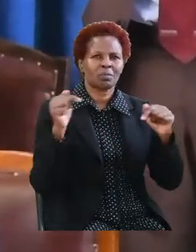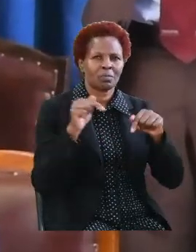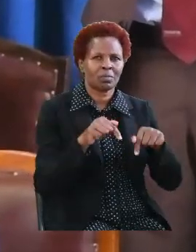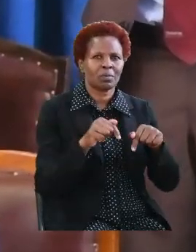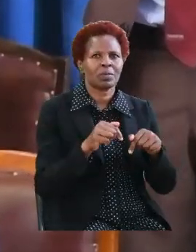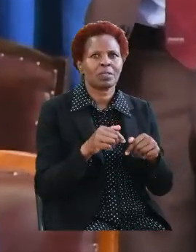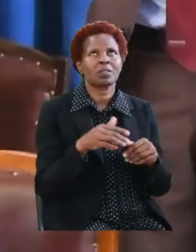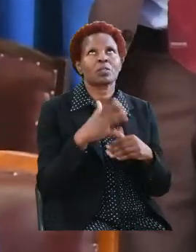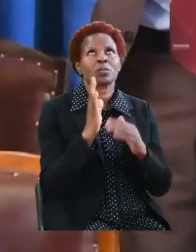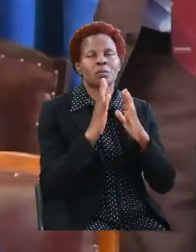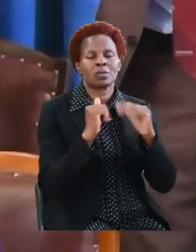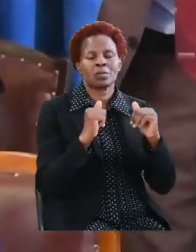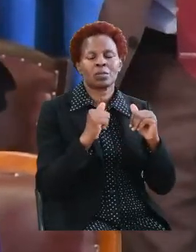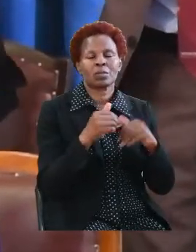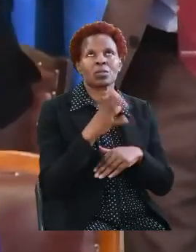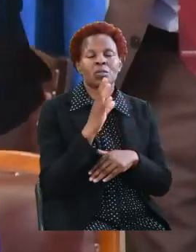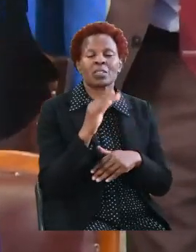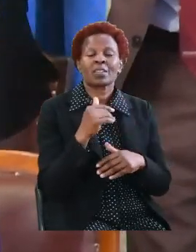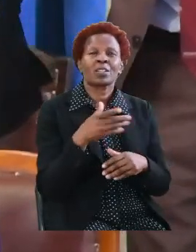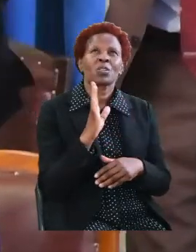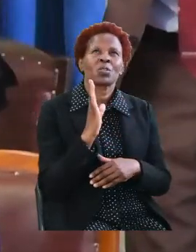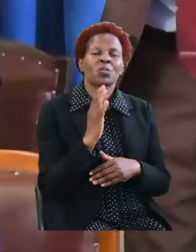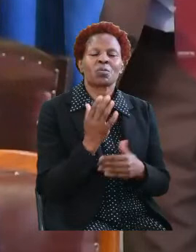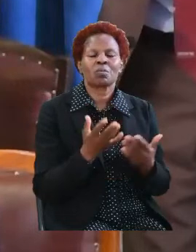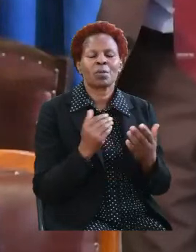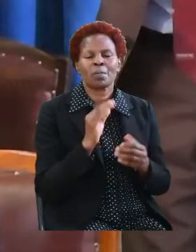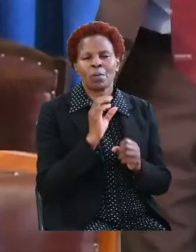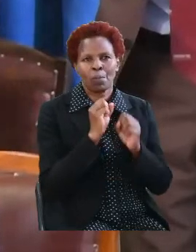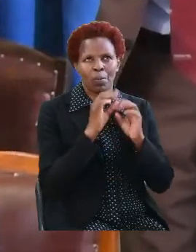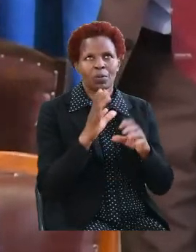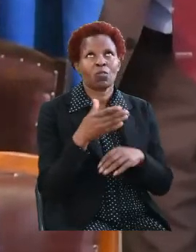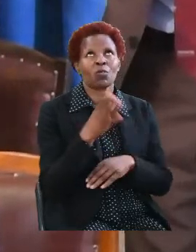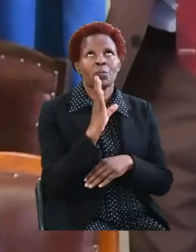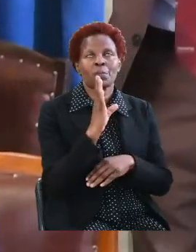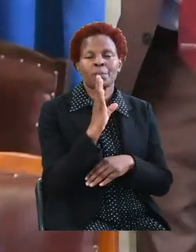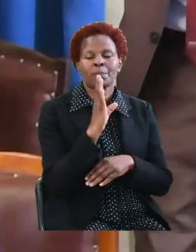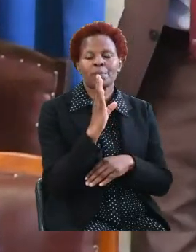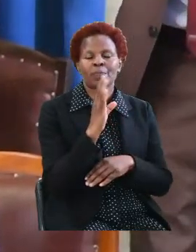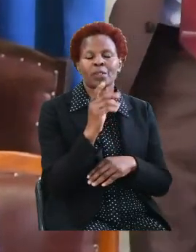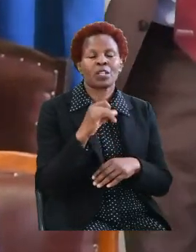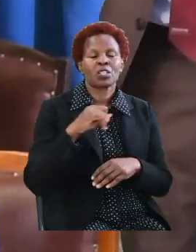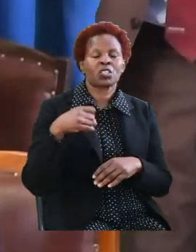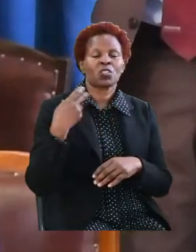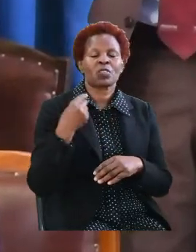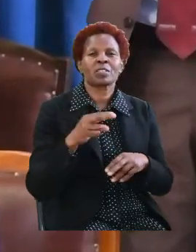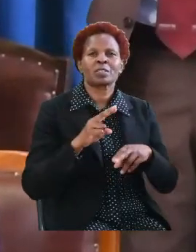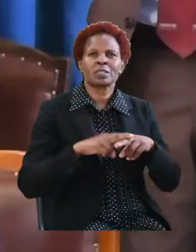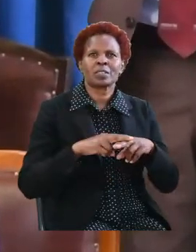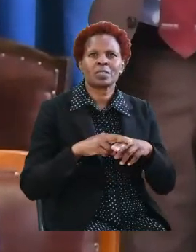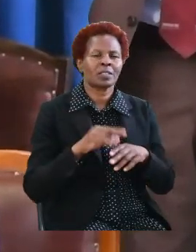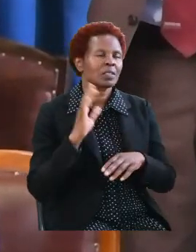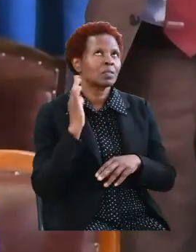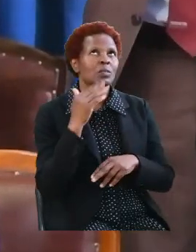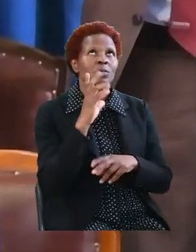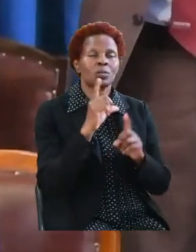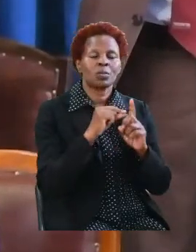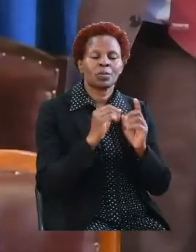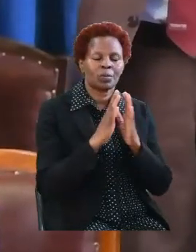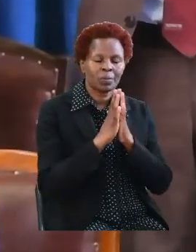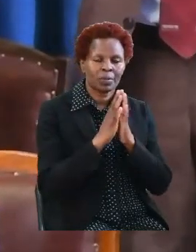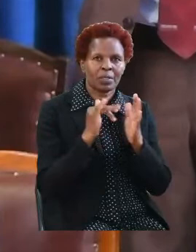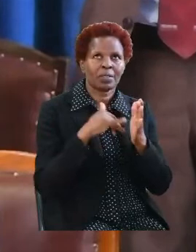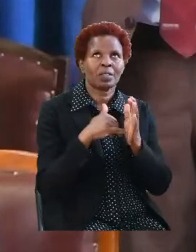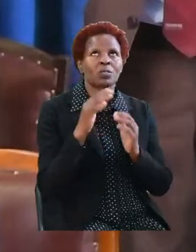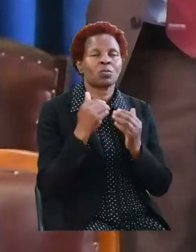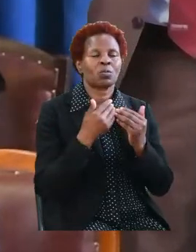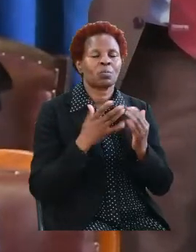morning, O God, that we may be blessed by you, O God. And Jehovah God, as we sit down to listen to your word, we pray that you